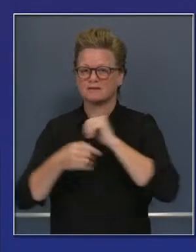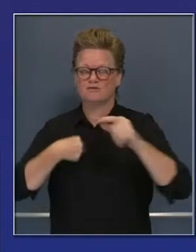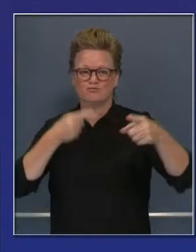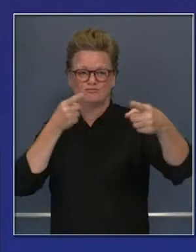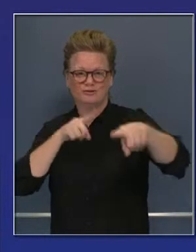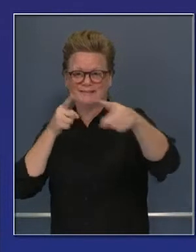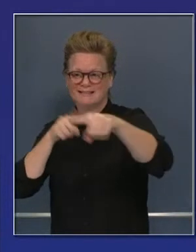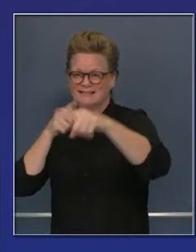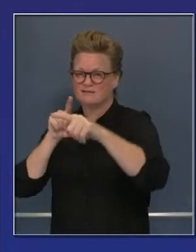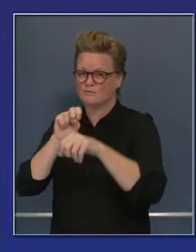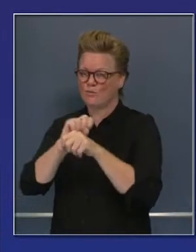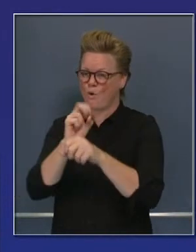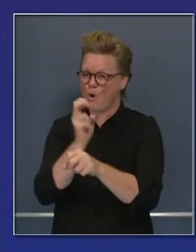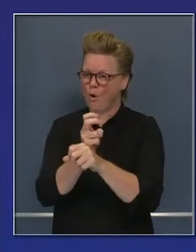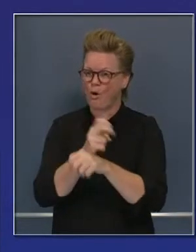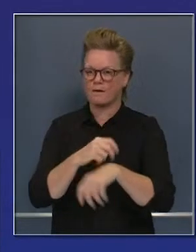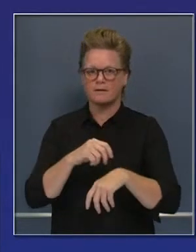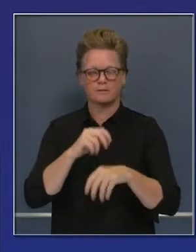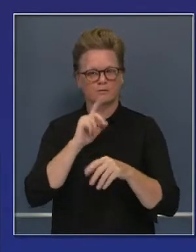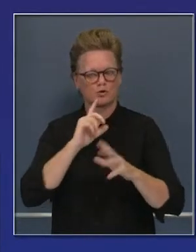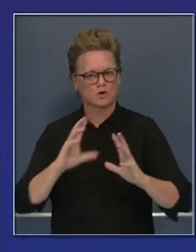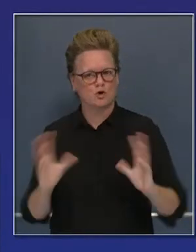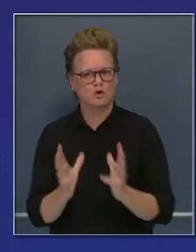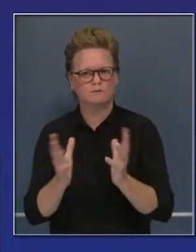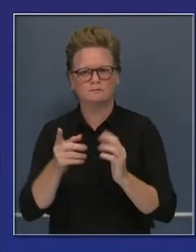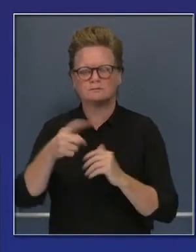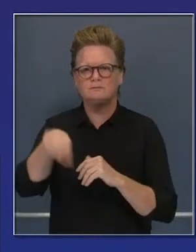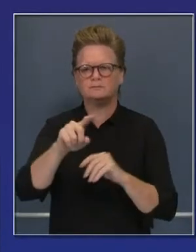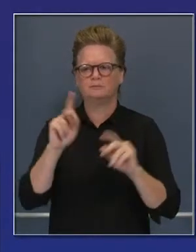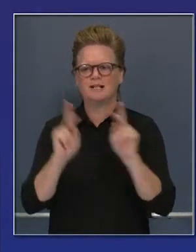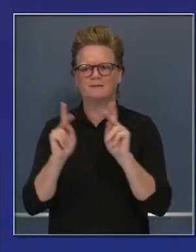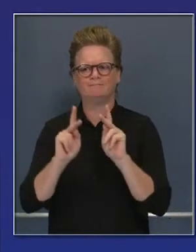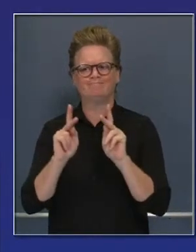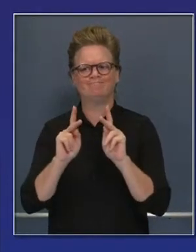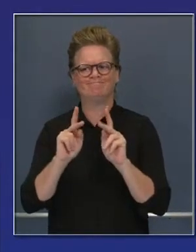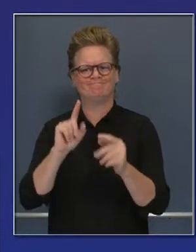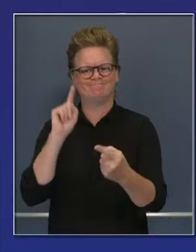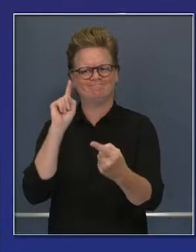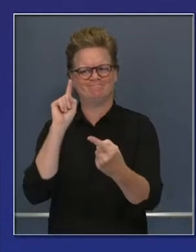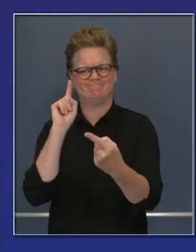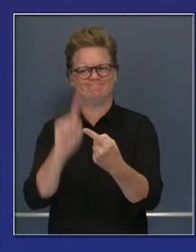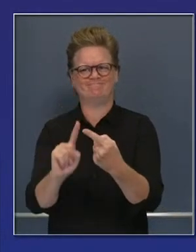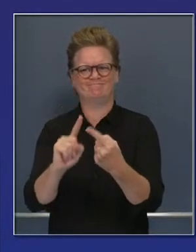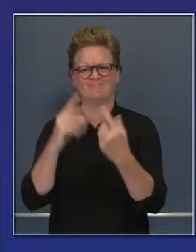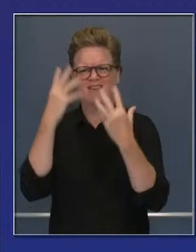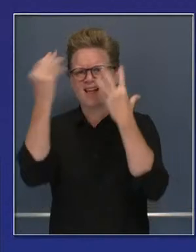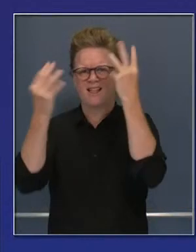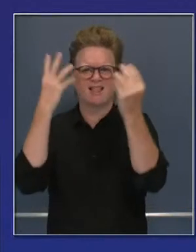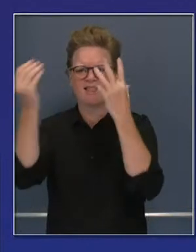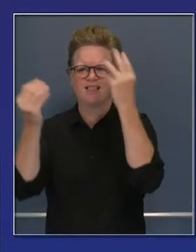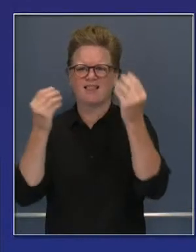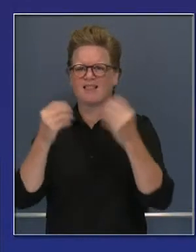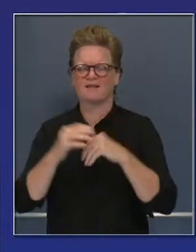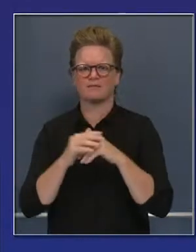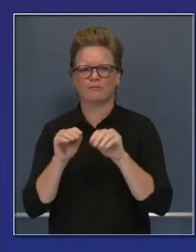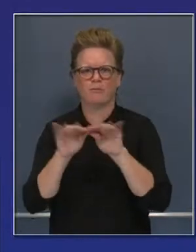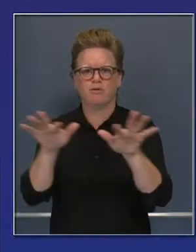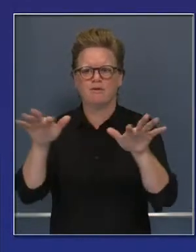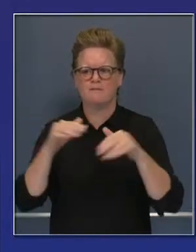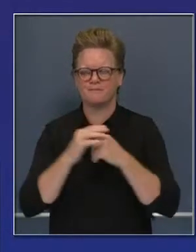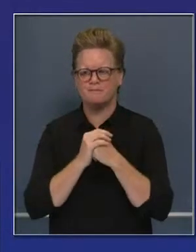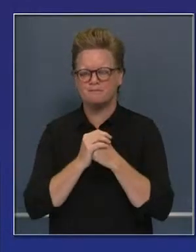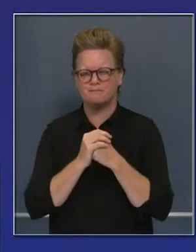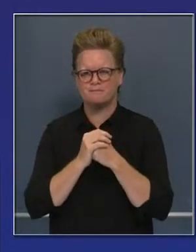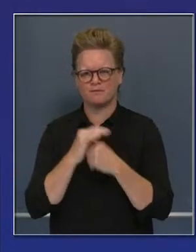It's an iterative process. I'll just give you an example. There are a number of counties that we are working with in real time over the course of the next